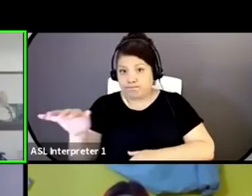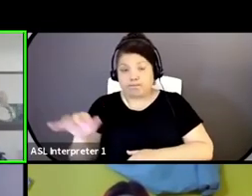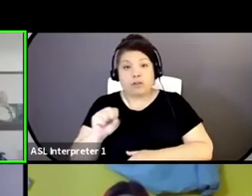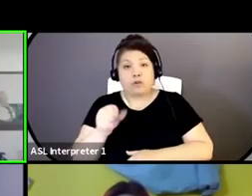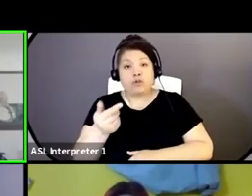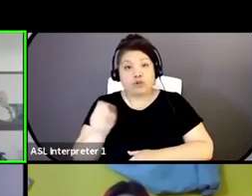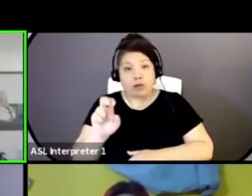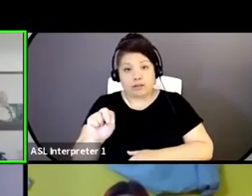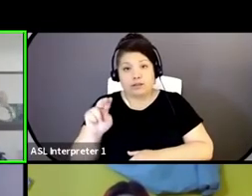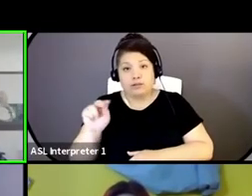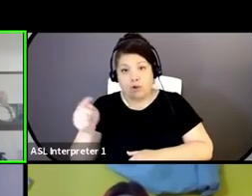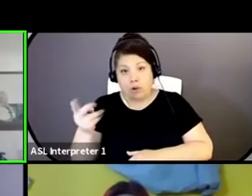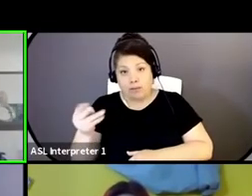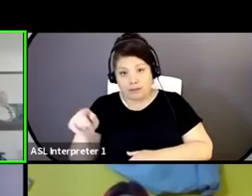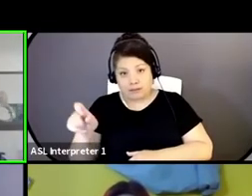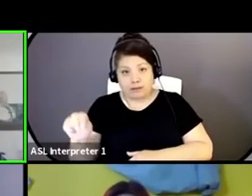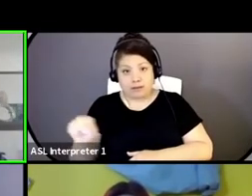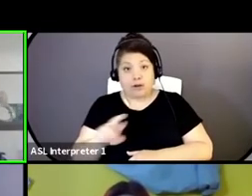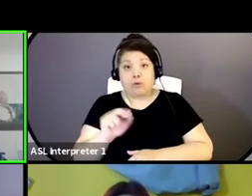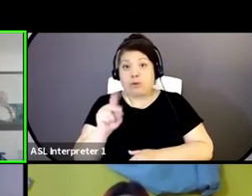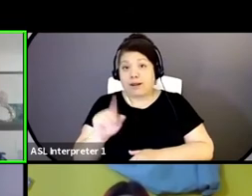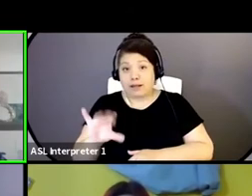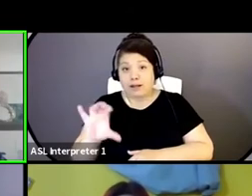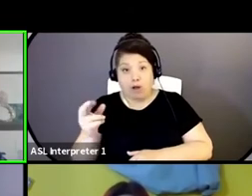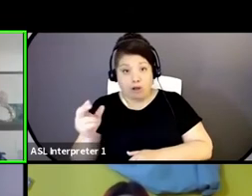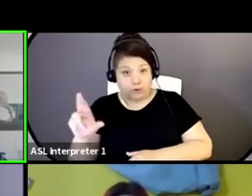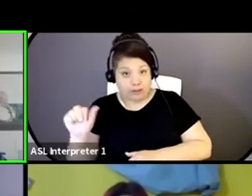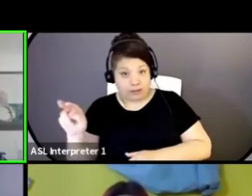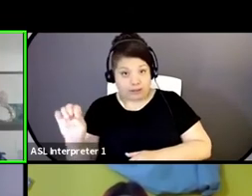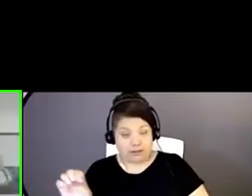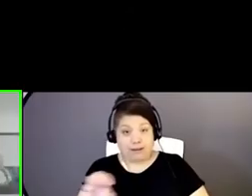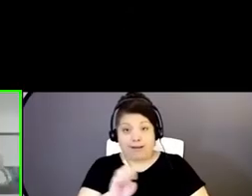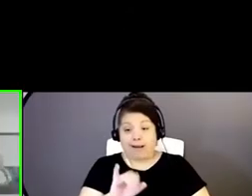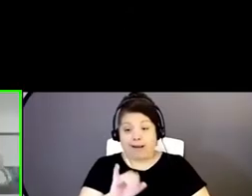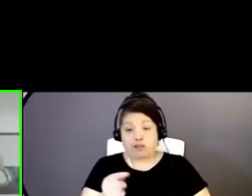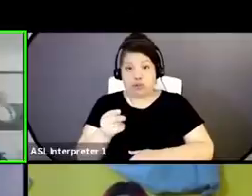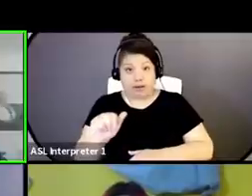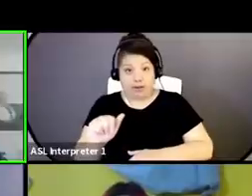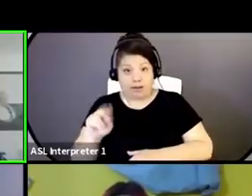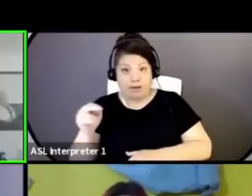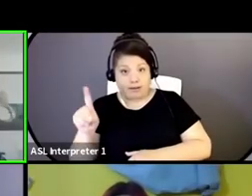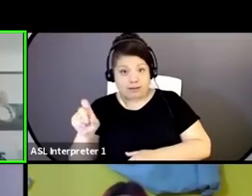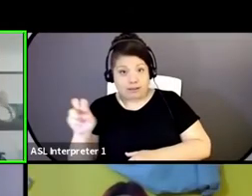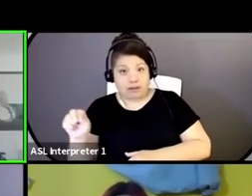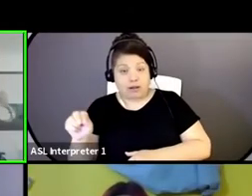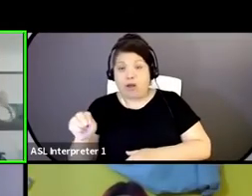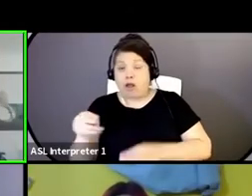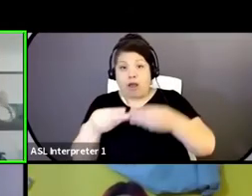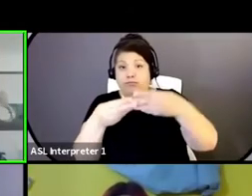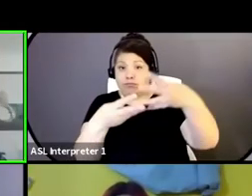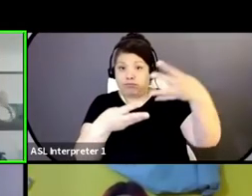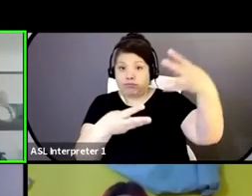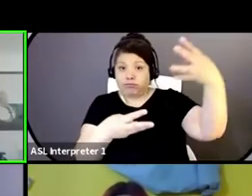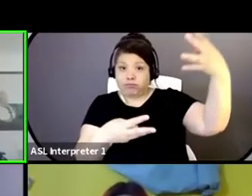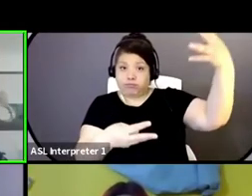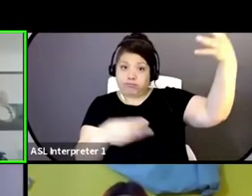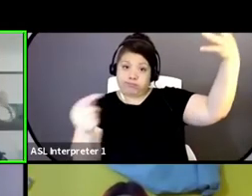Thompson, Randy Cochran, Aisha Hudson, and so many more.